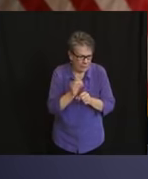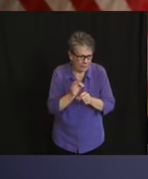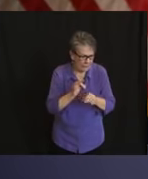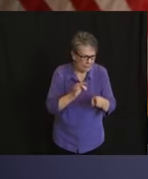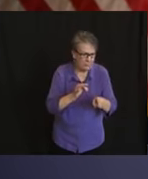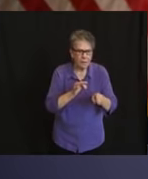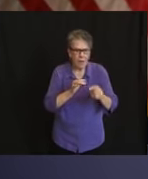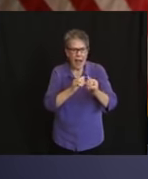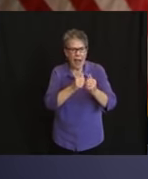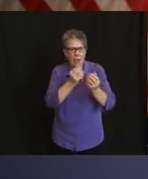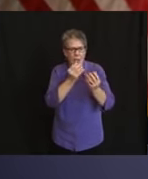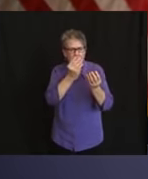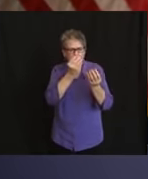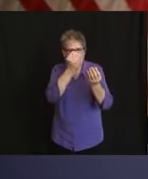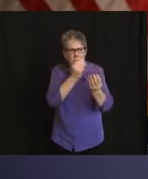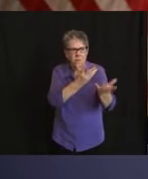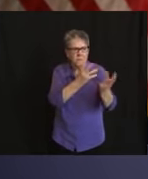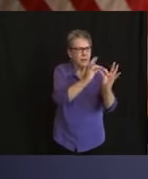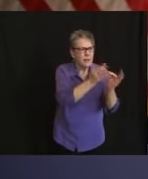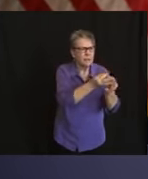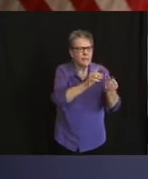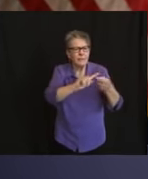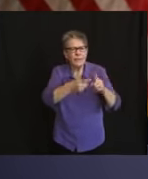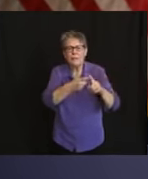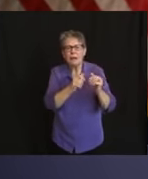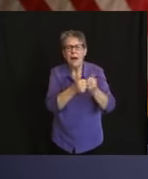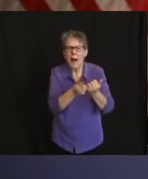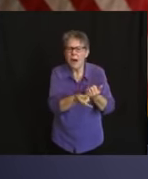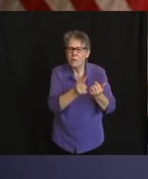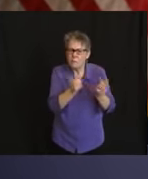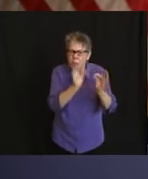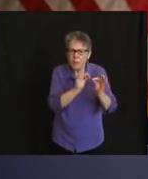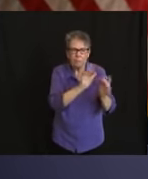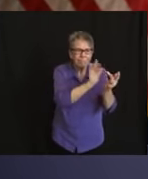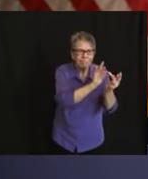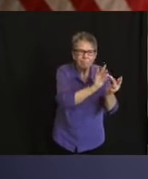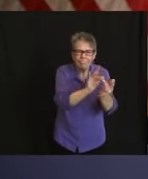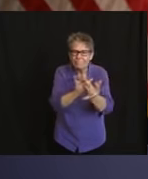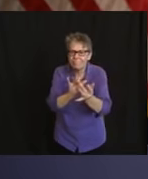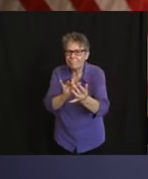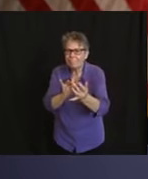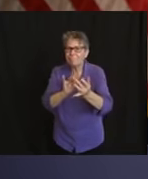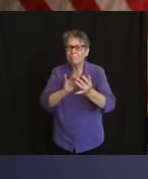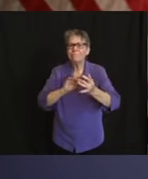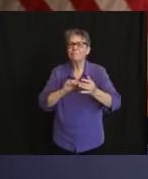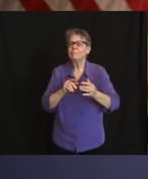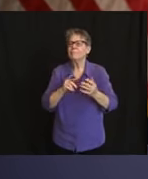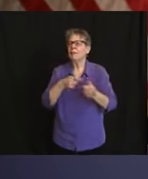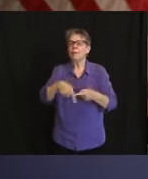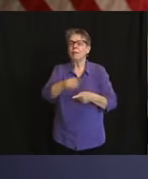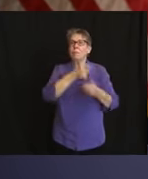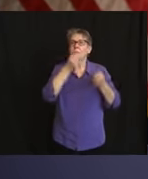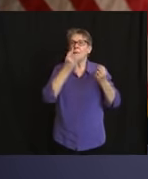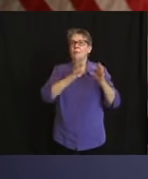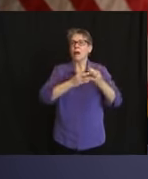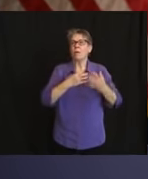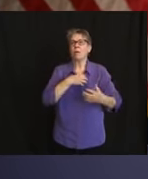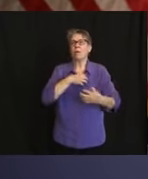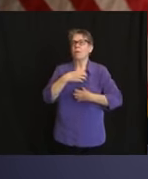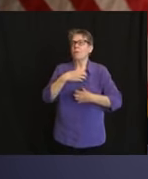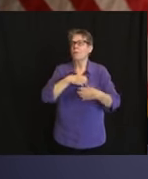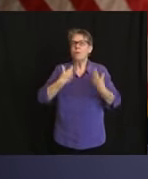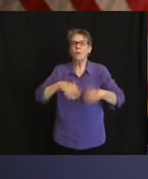some operators are doing the right thing and playing ball, but some still are not. And it's extremely, not just frustrating for us,